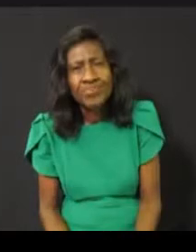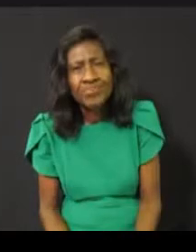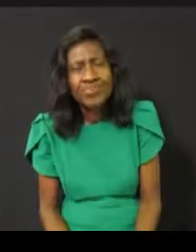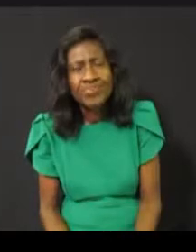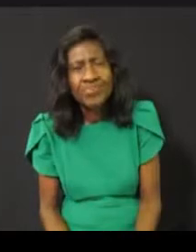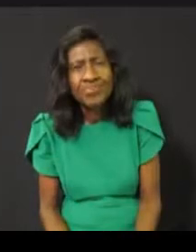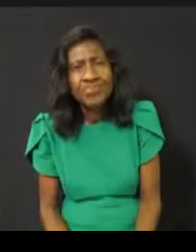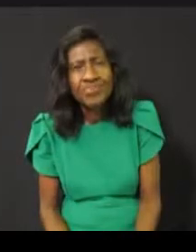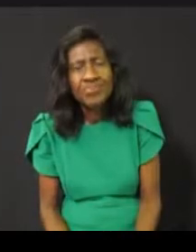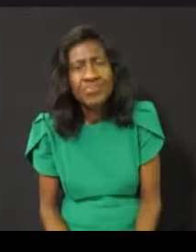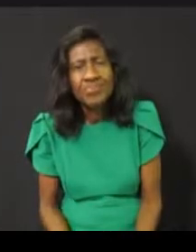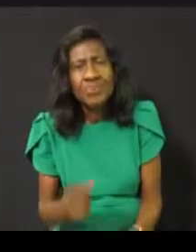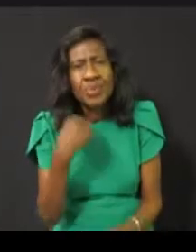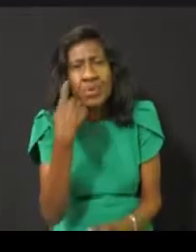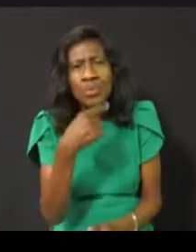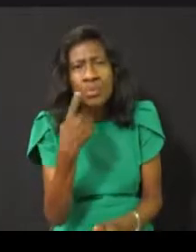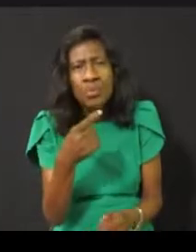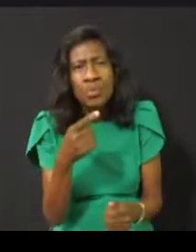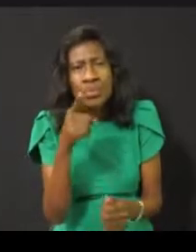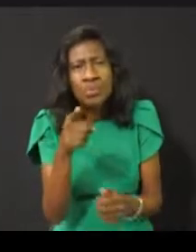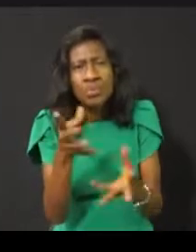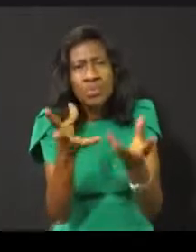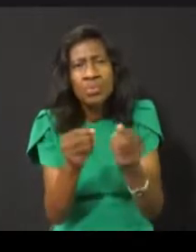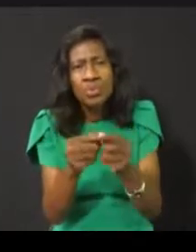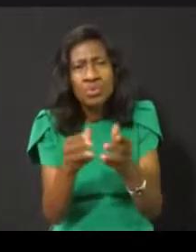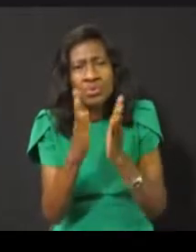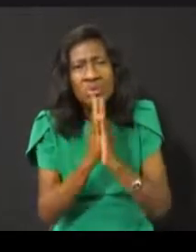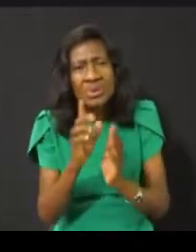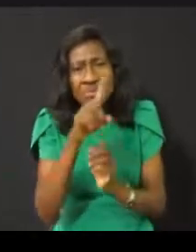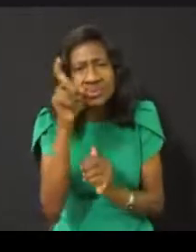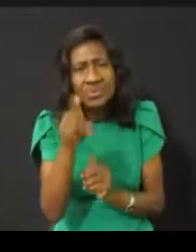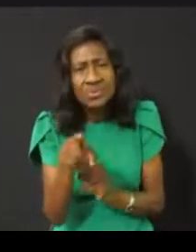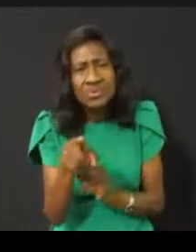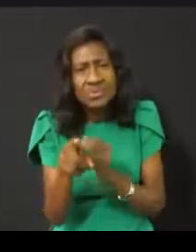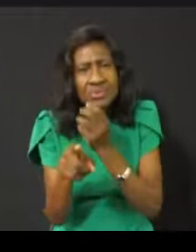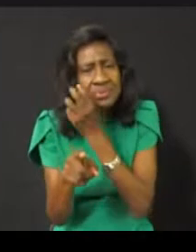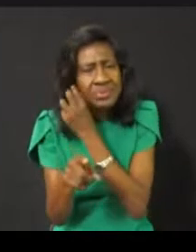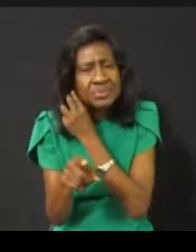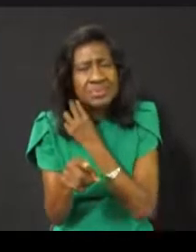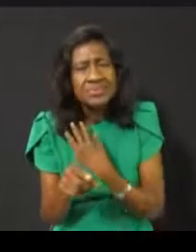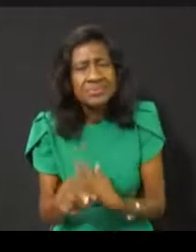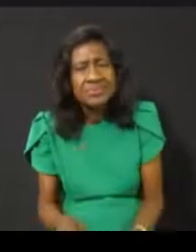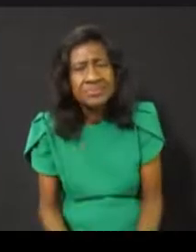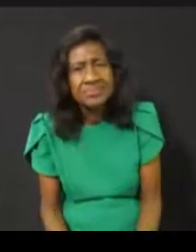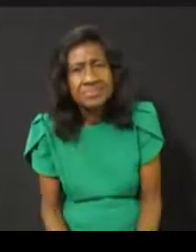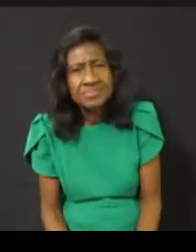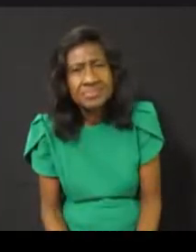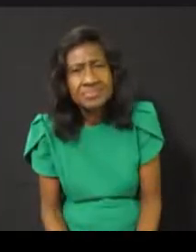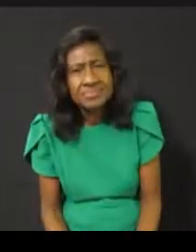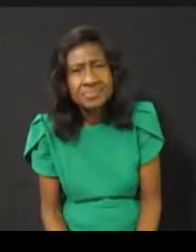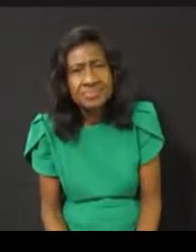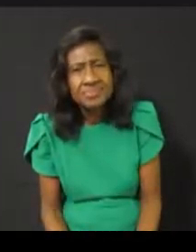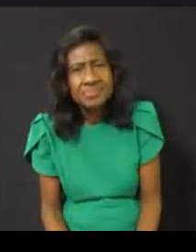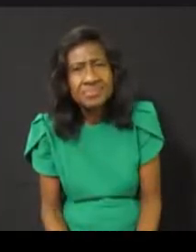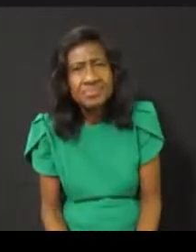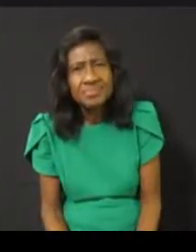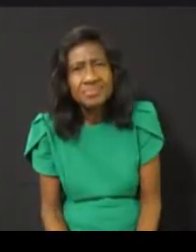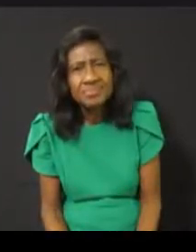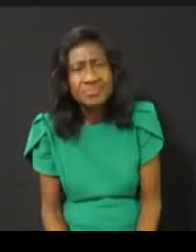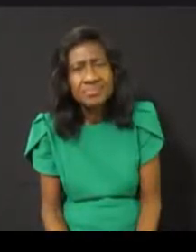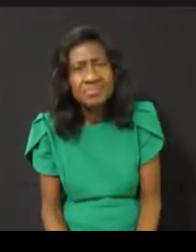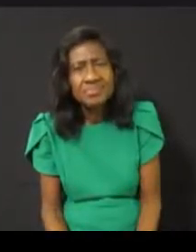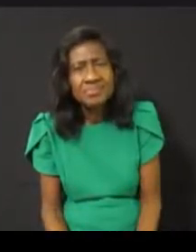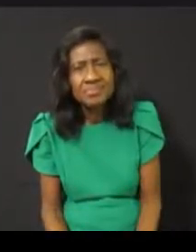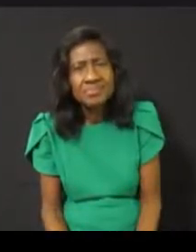Who would you like to direct the question to? We have the Medical Officer for Health, Mr. Samuel Williams Rodriguez, and Dr. John Lee, or we can